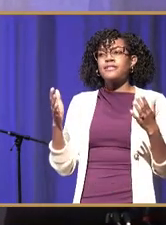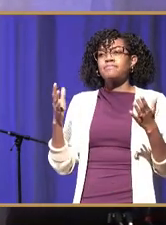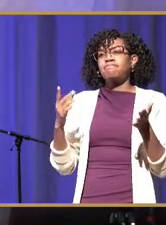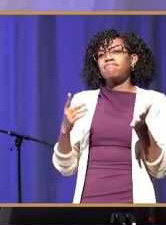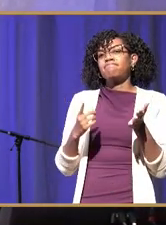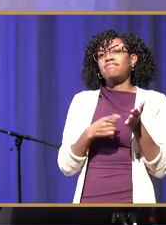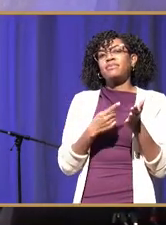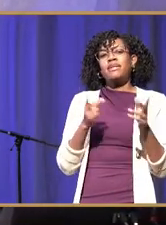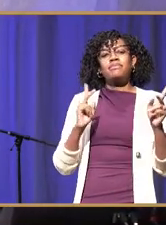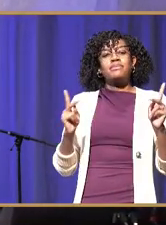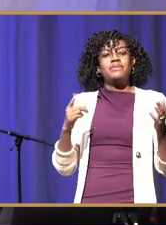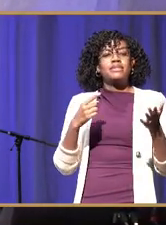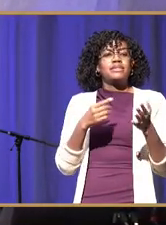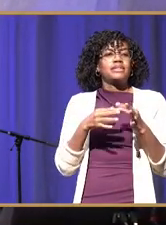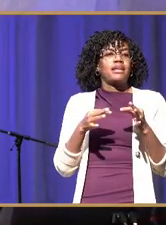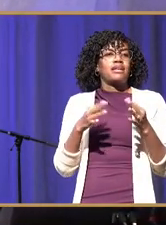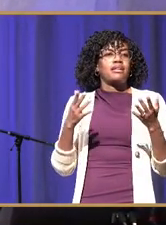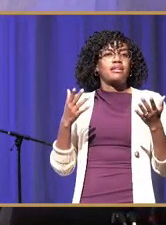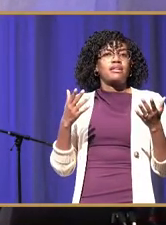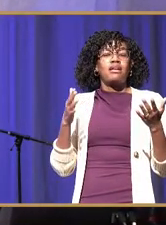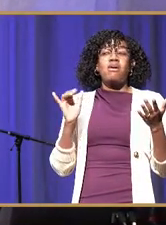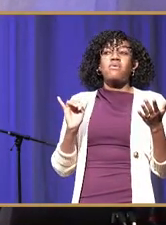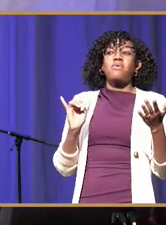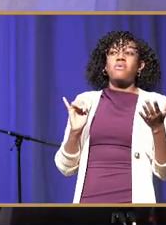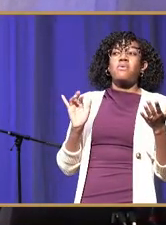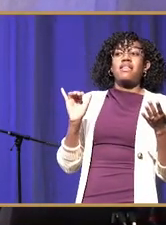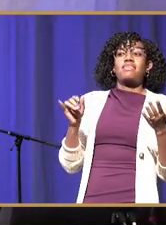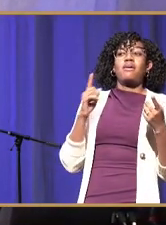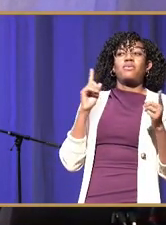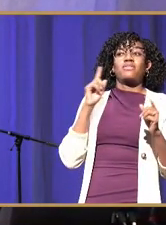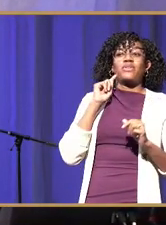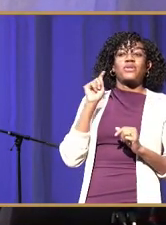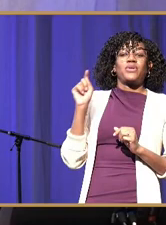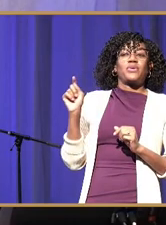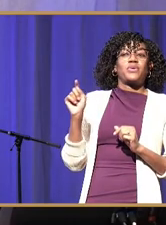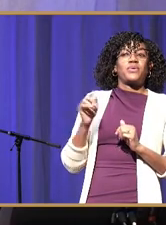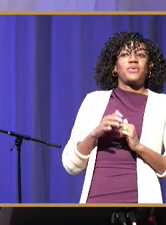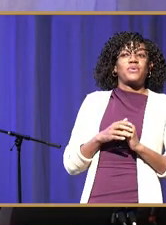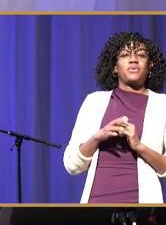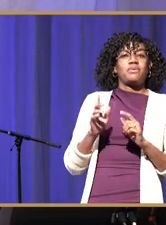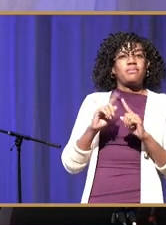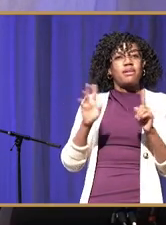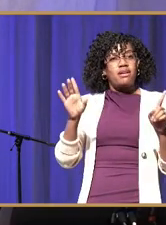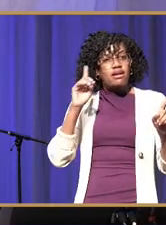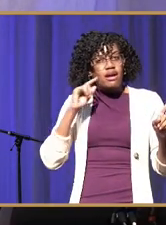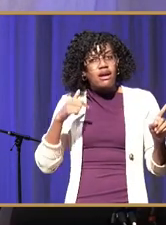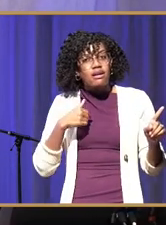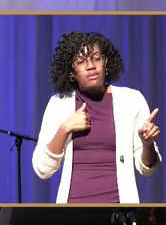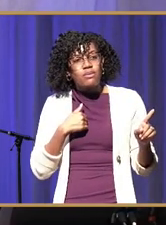Sometimes people are like, yeah, but that works for you. And I'm like, no, it works for all of us.